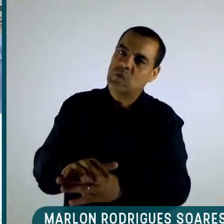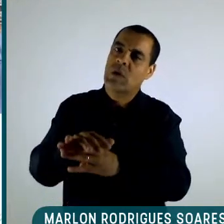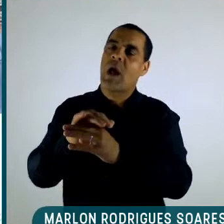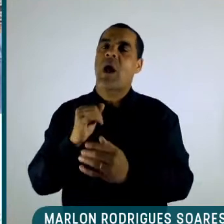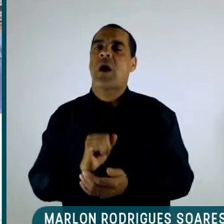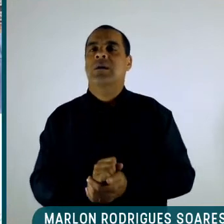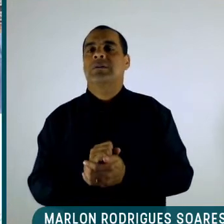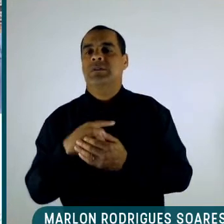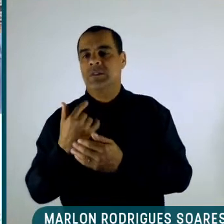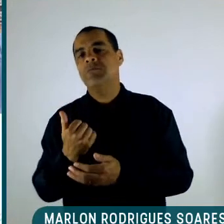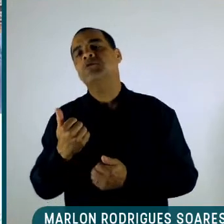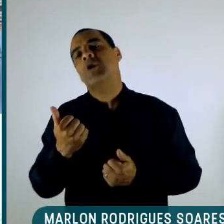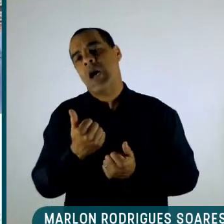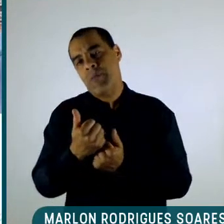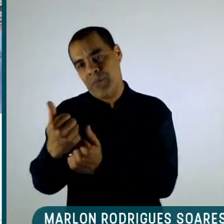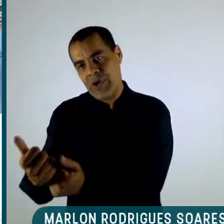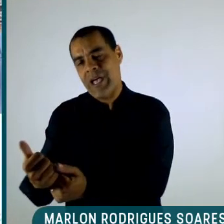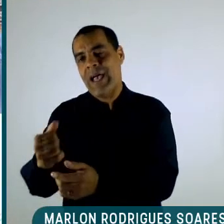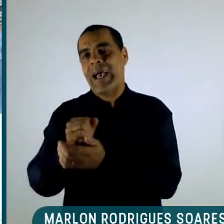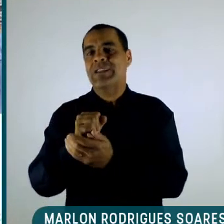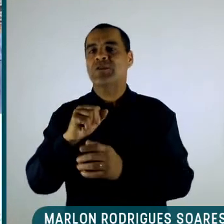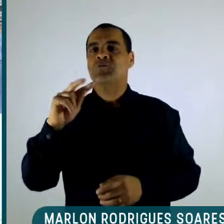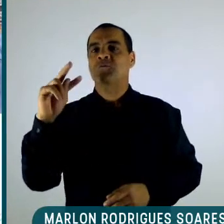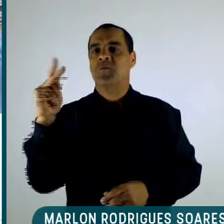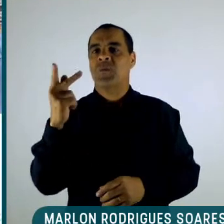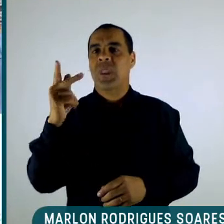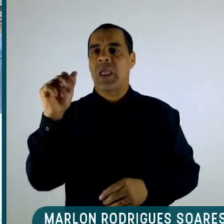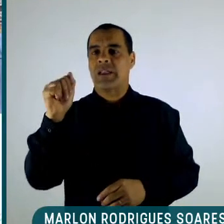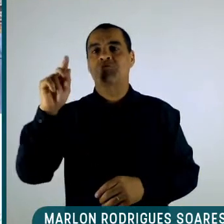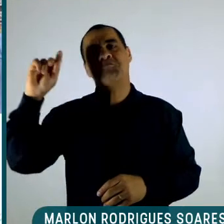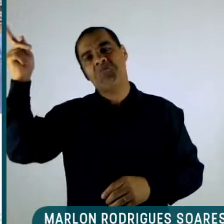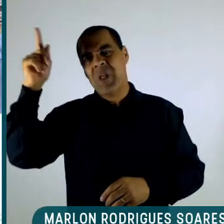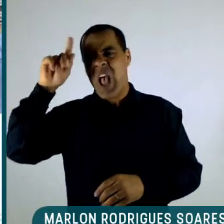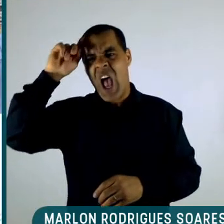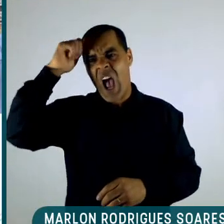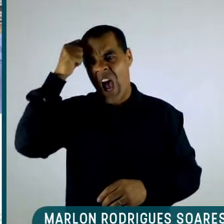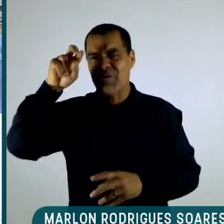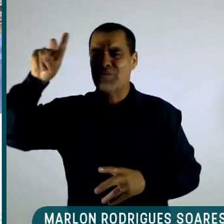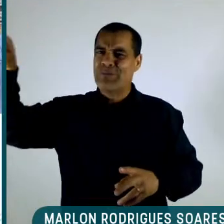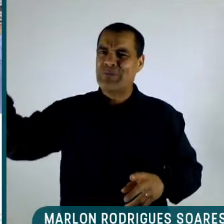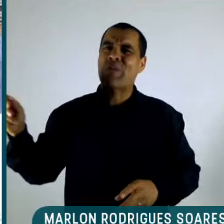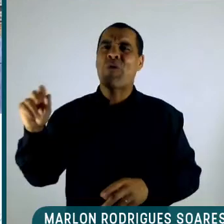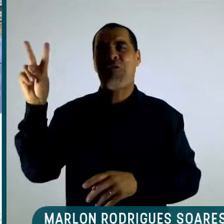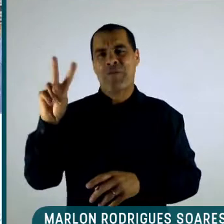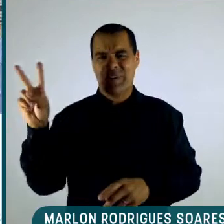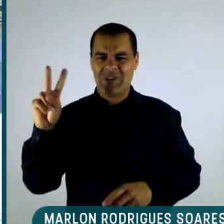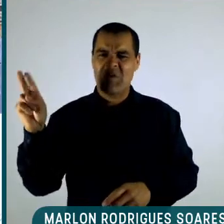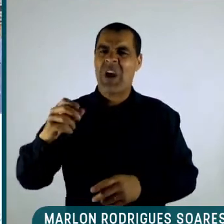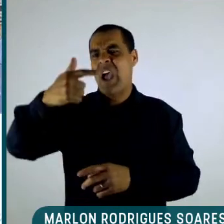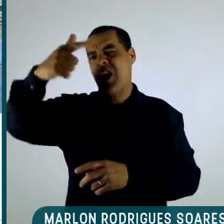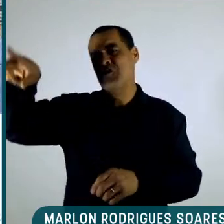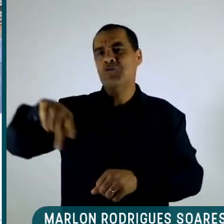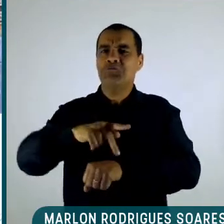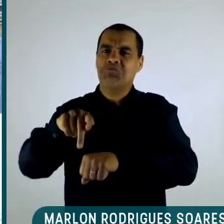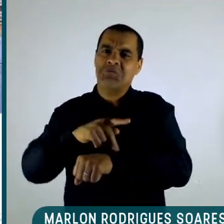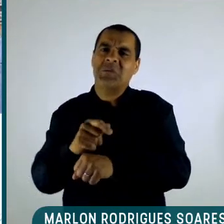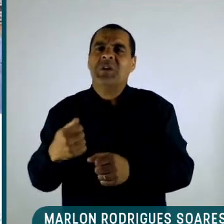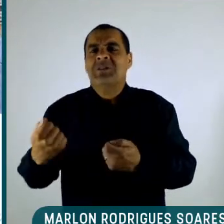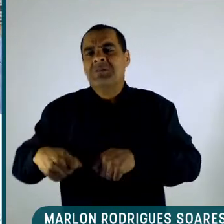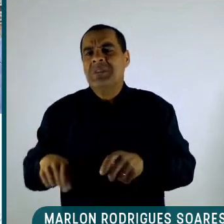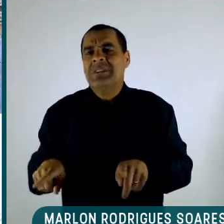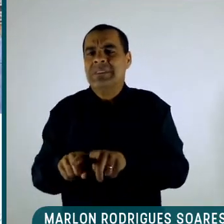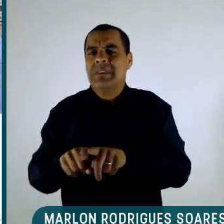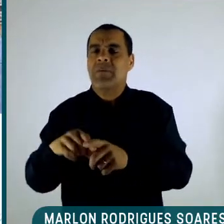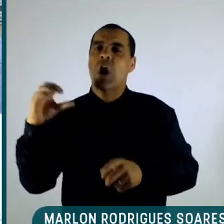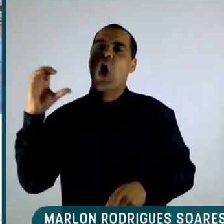complicated. Now it's even more with the community of Haitians, Colombians, Venezuelans, and we are helping a